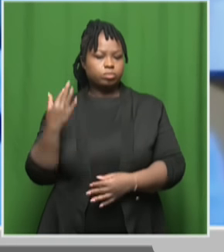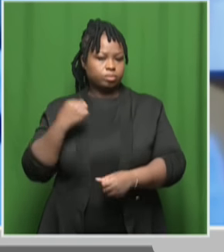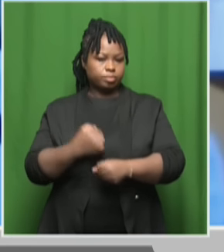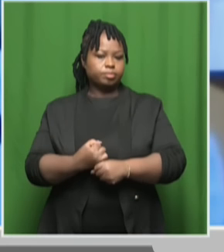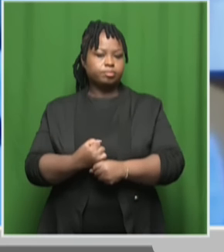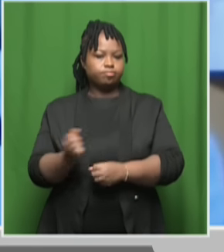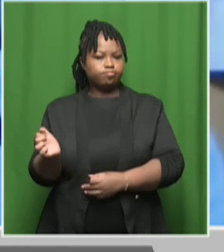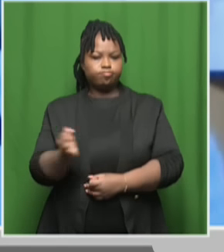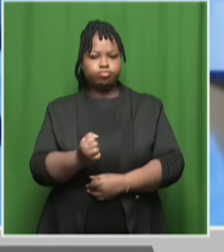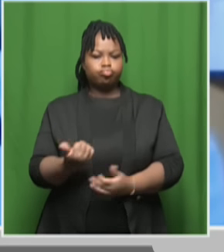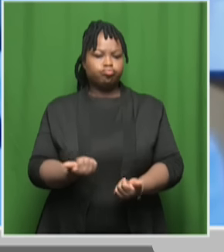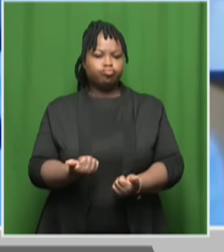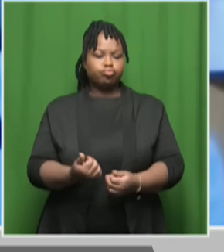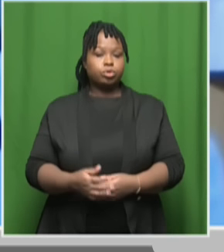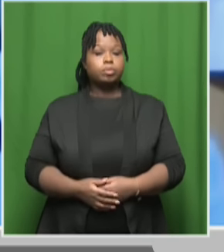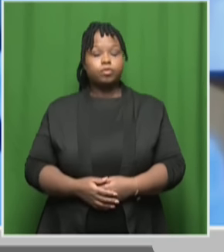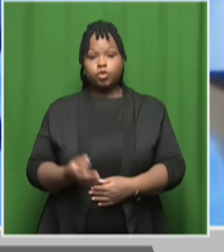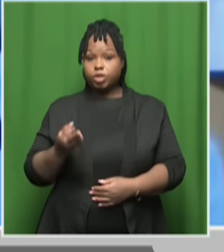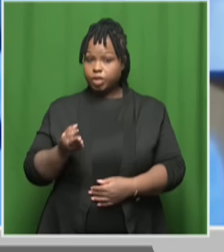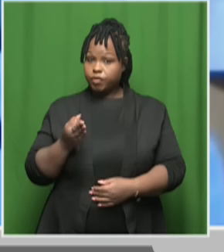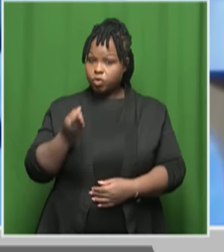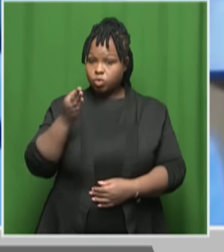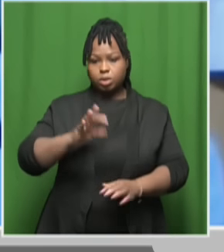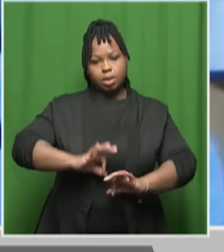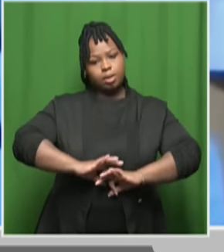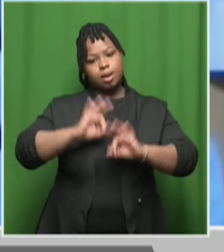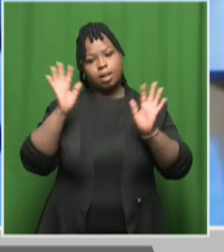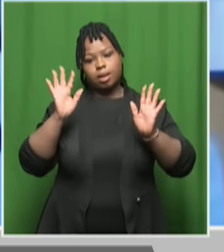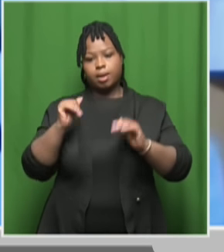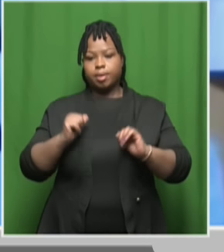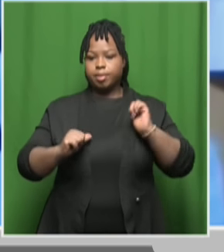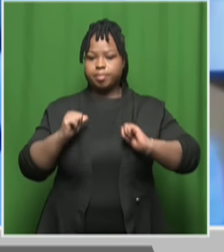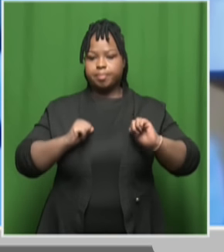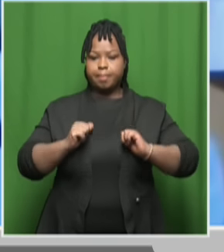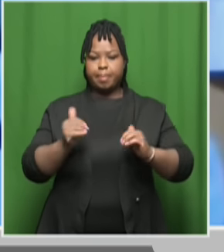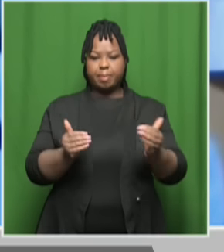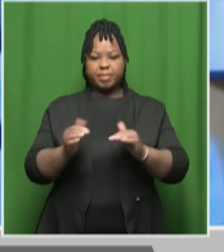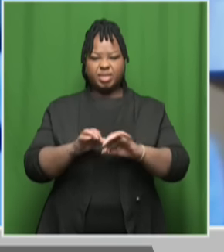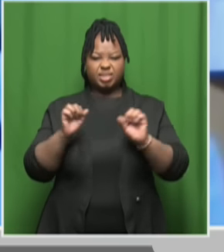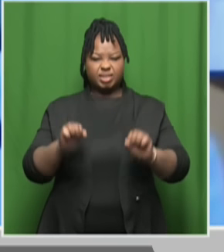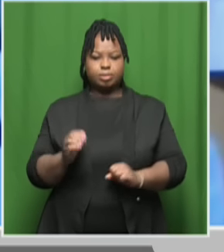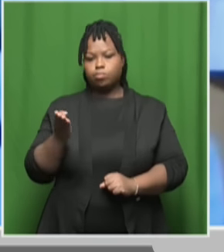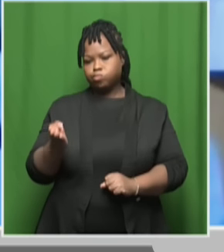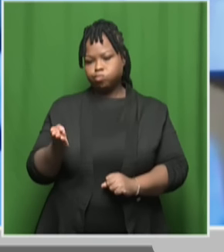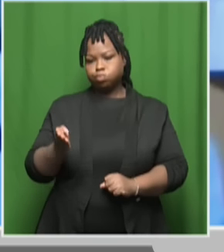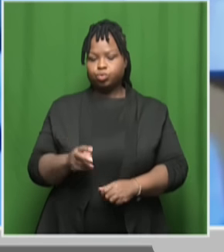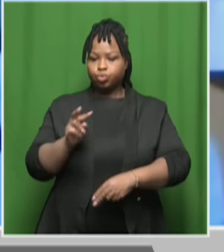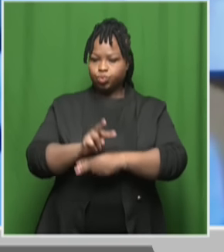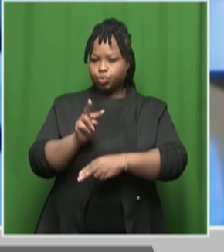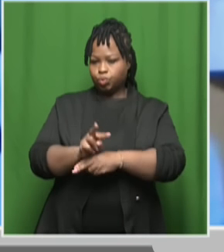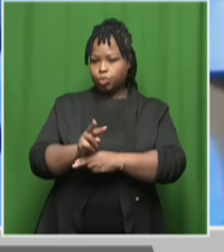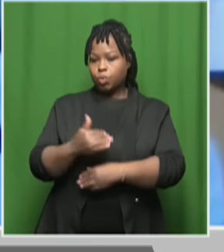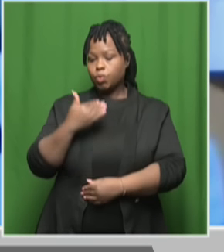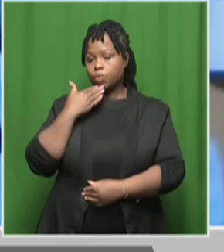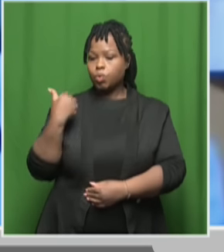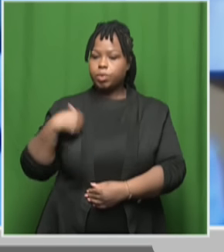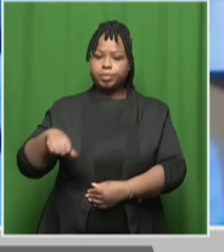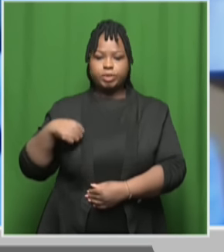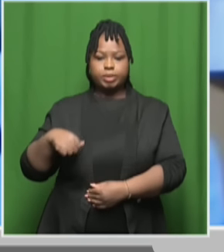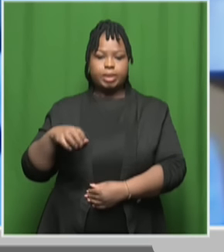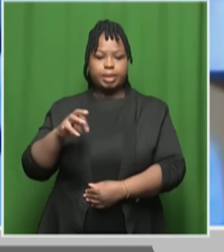year. So moving forward now, there is a clear performance management system in place that will be monitored by the